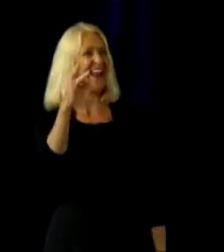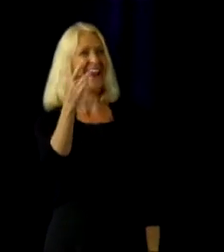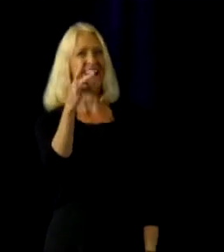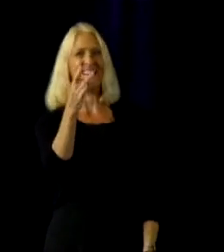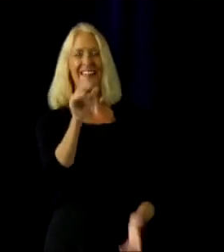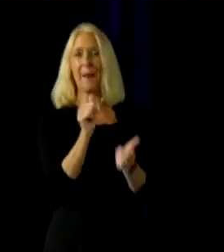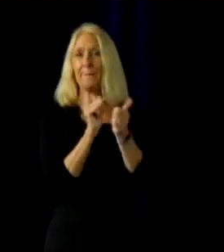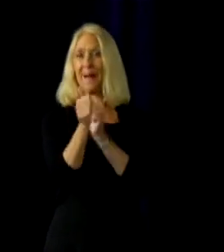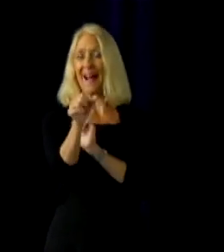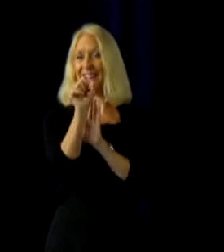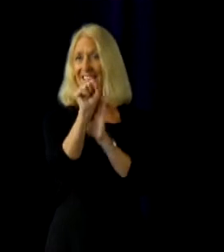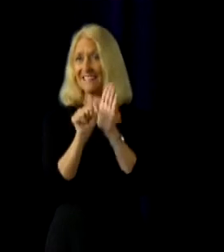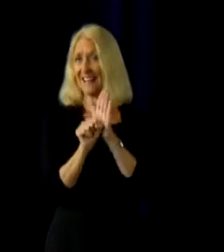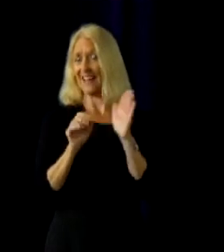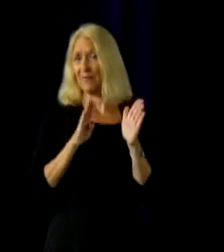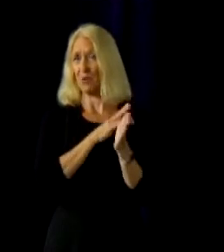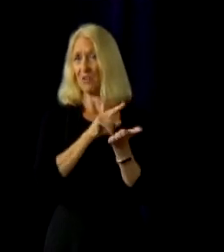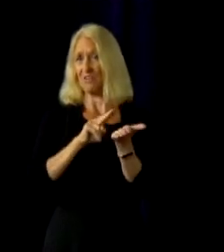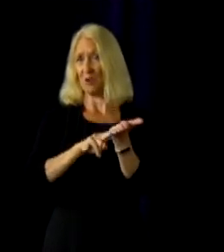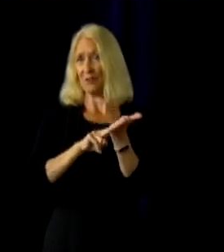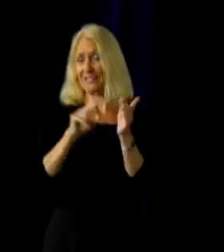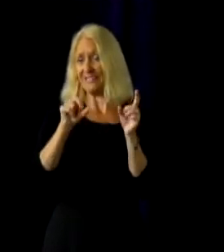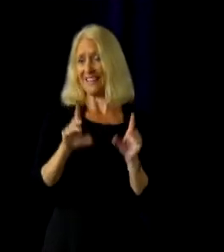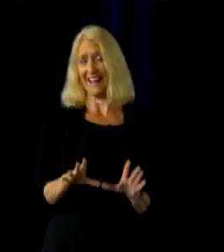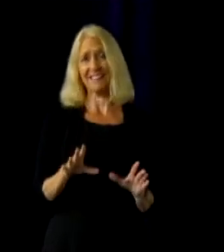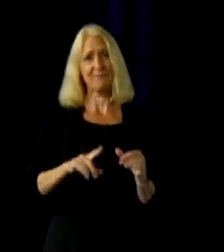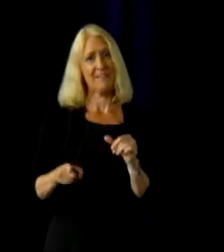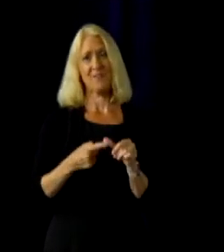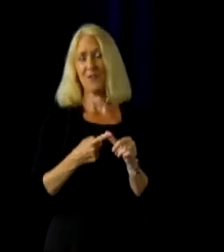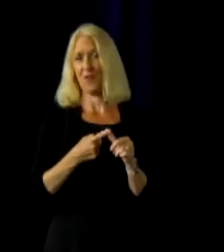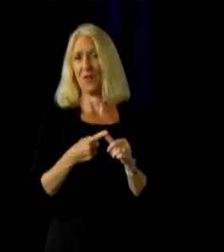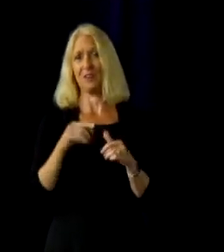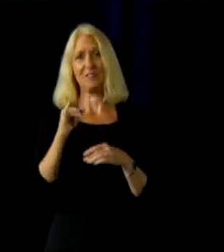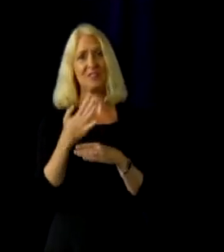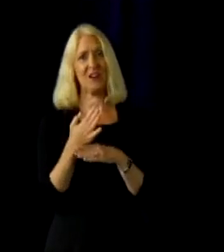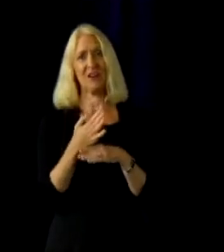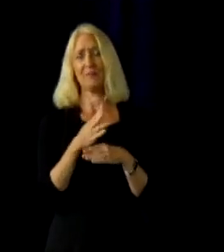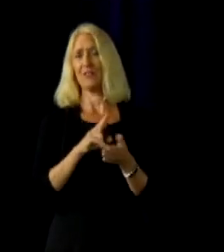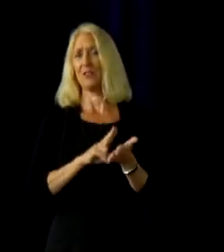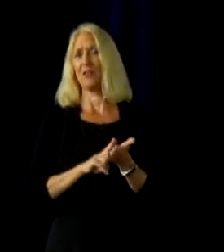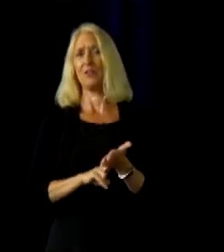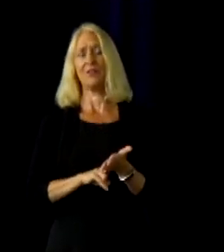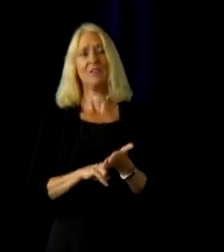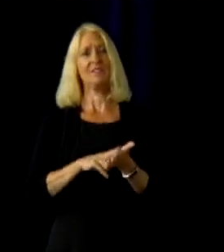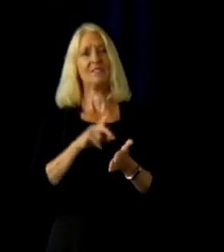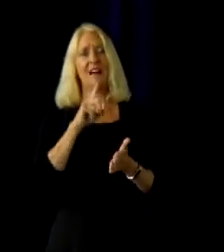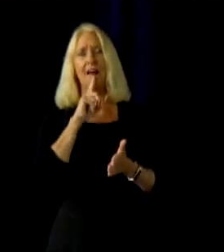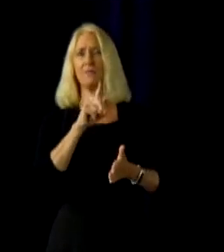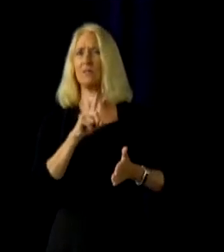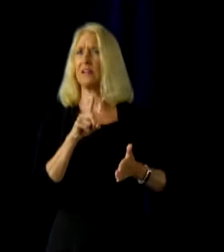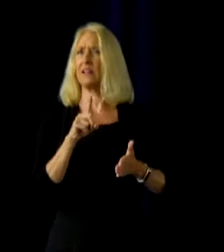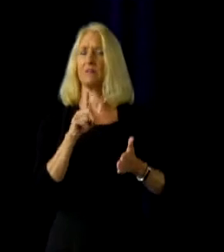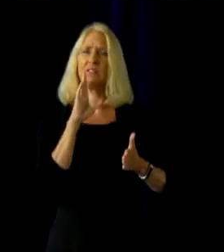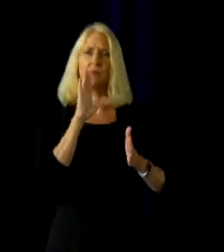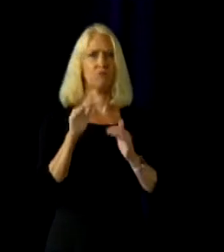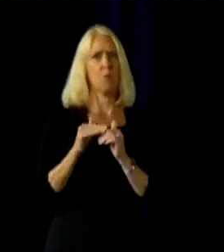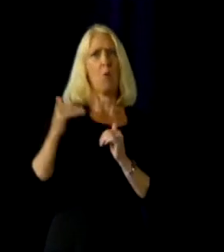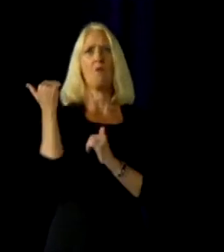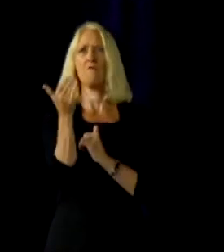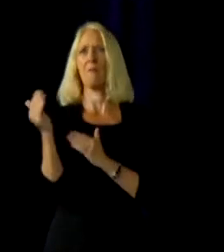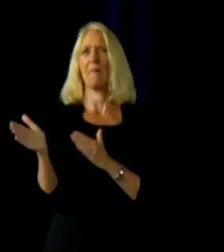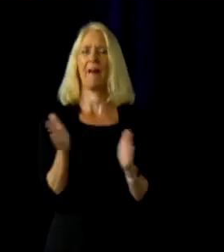passed the State Board of Nursing. And so when I got my first job as a practical nursing, I was overprepared. So I was not